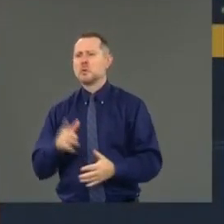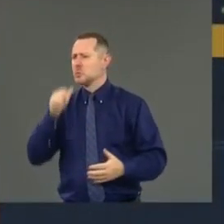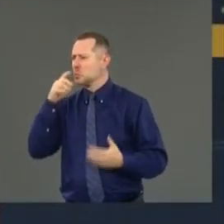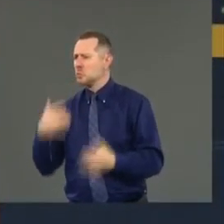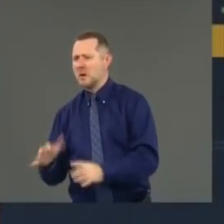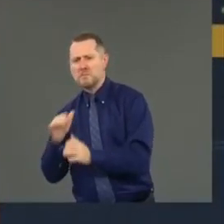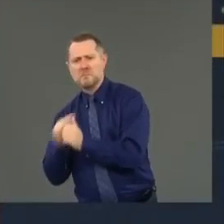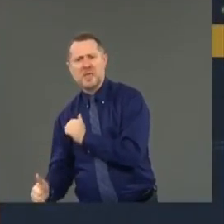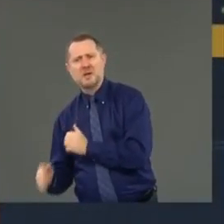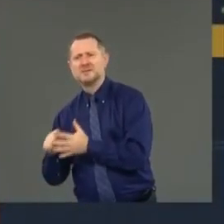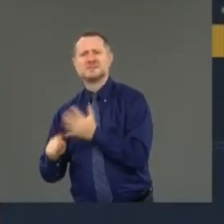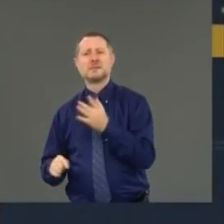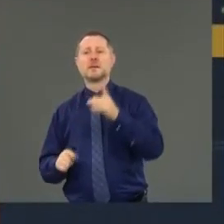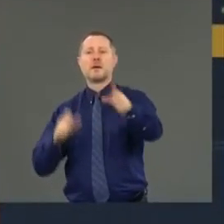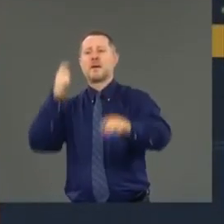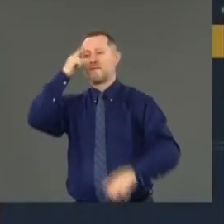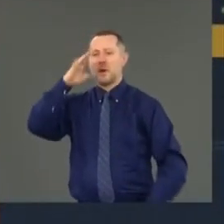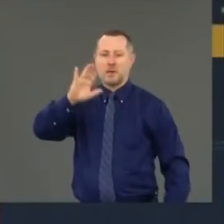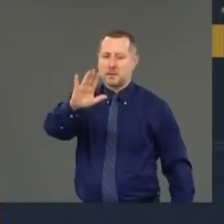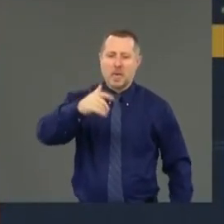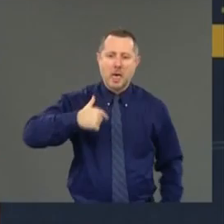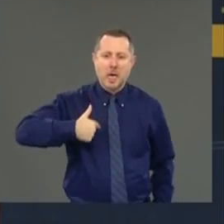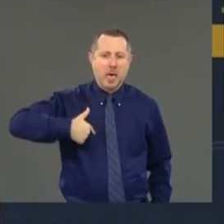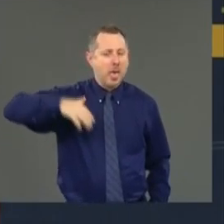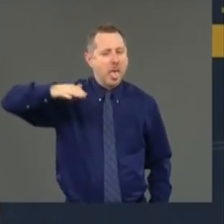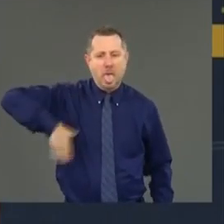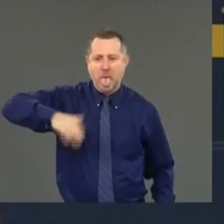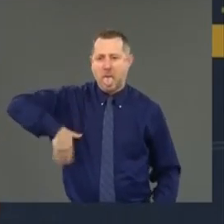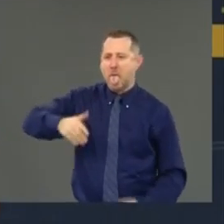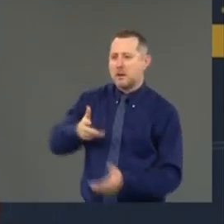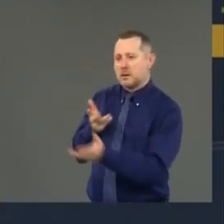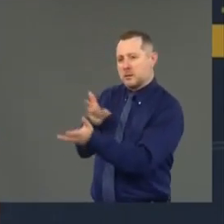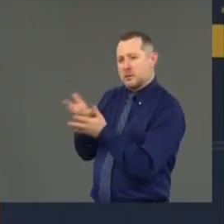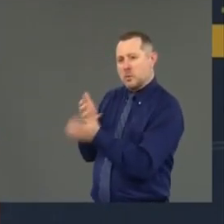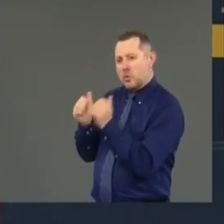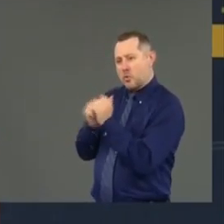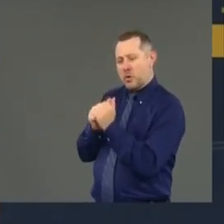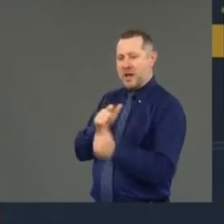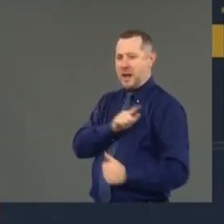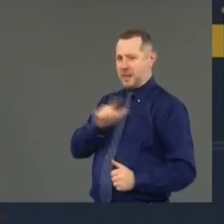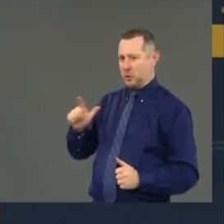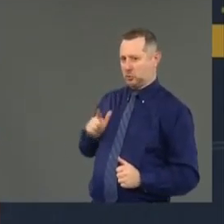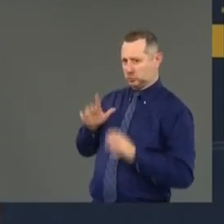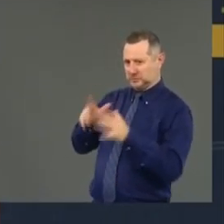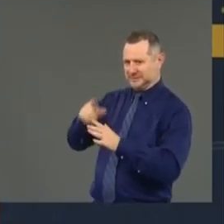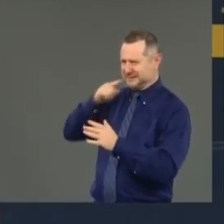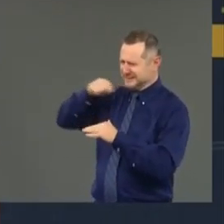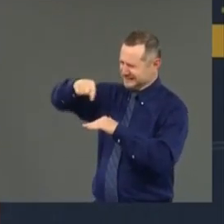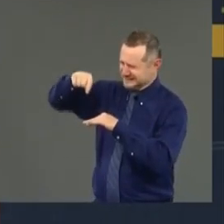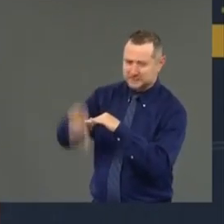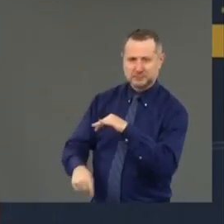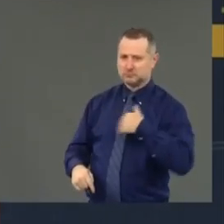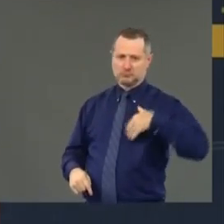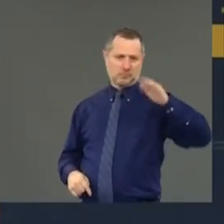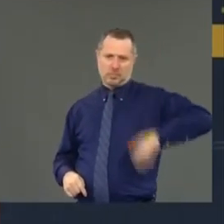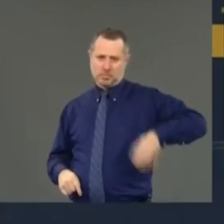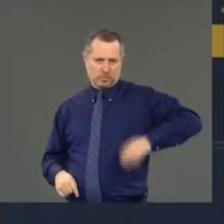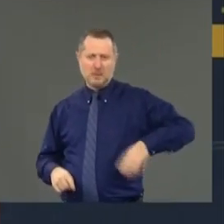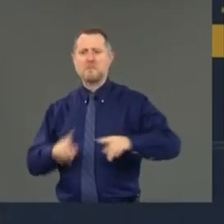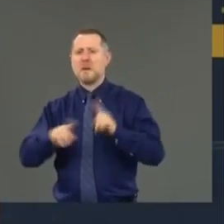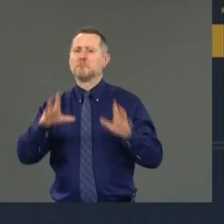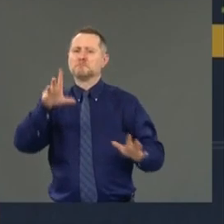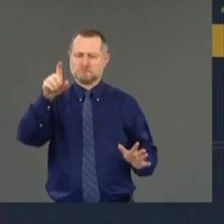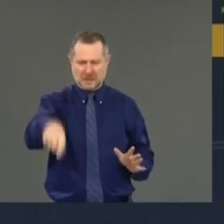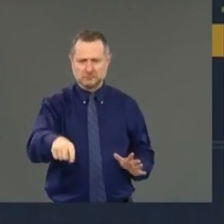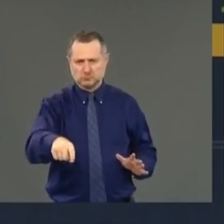any serious conversations with the legislature on it, but you'd have to have serious conversations. Right.